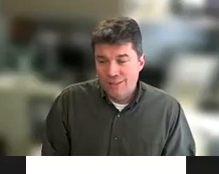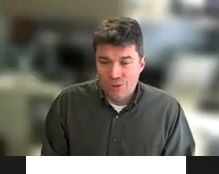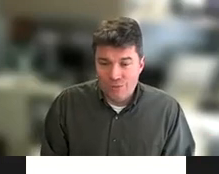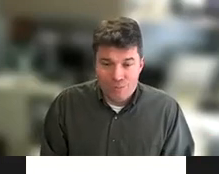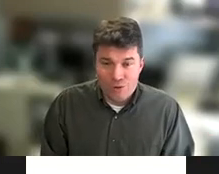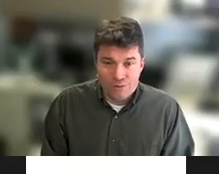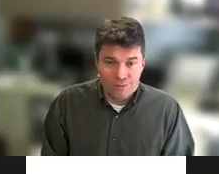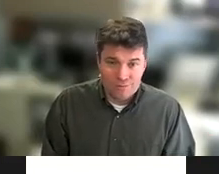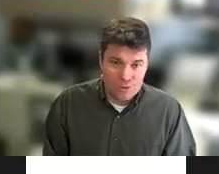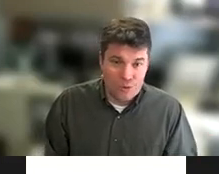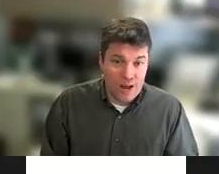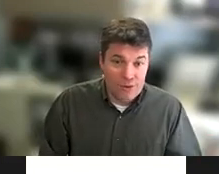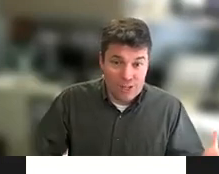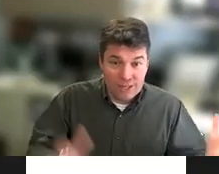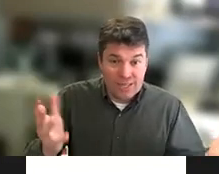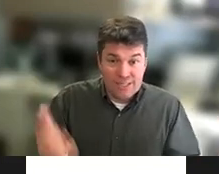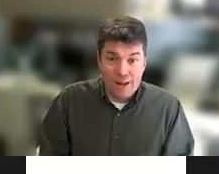others. So if I'm using